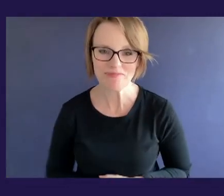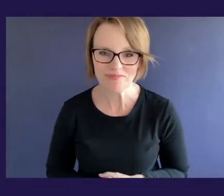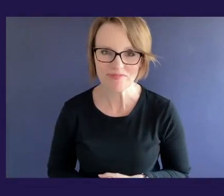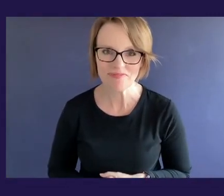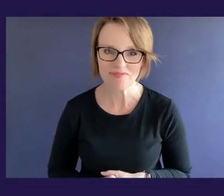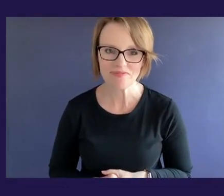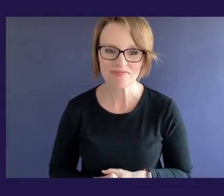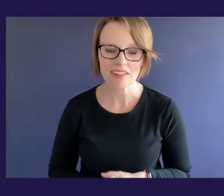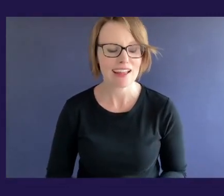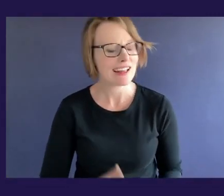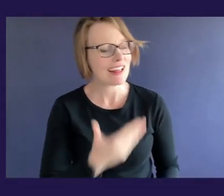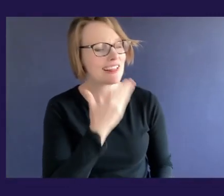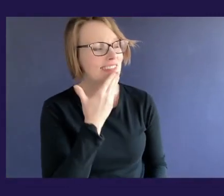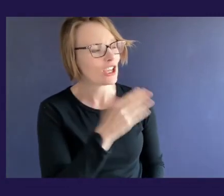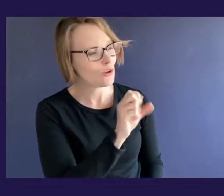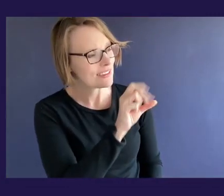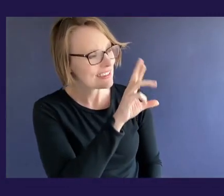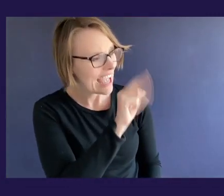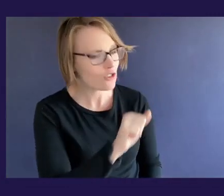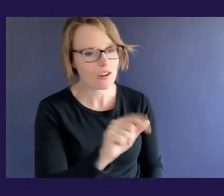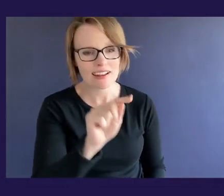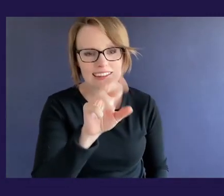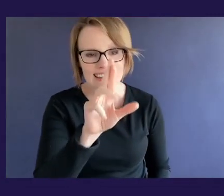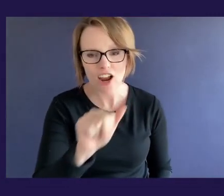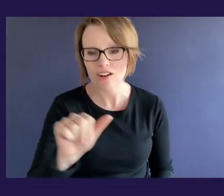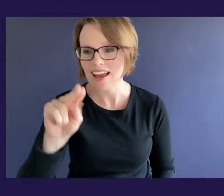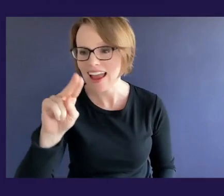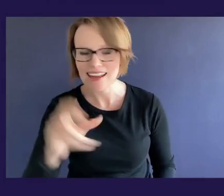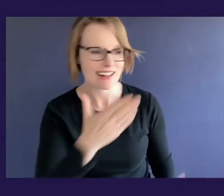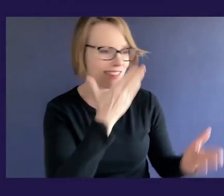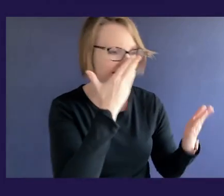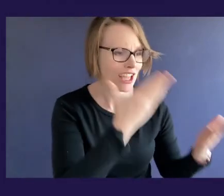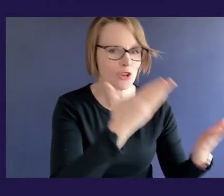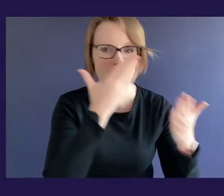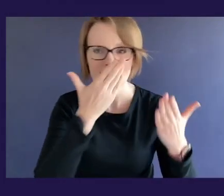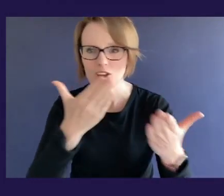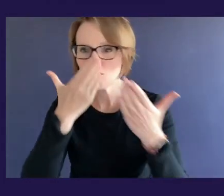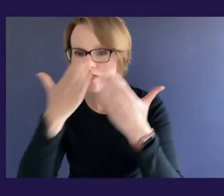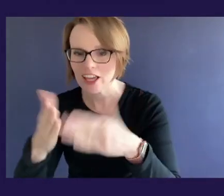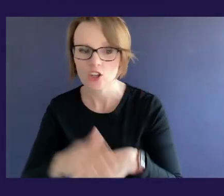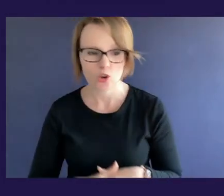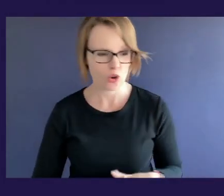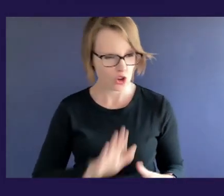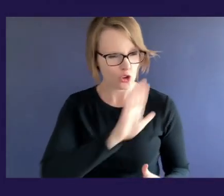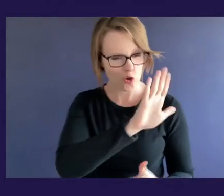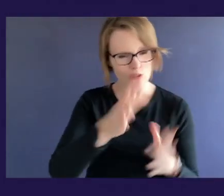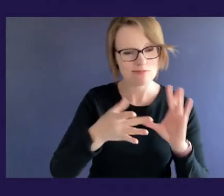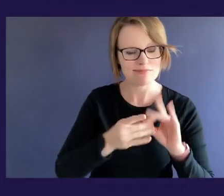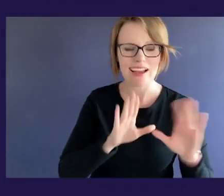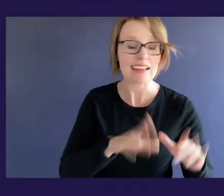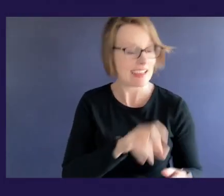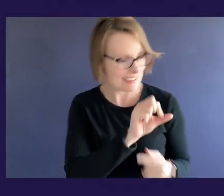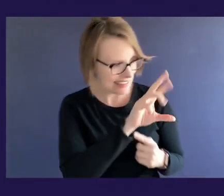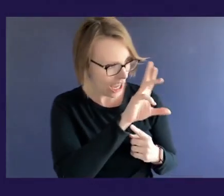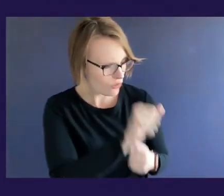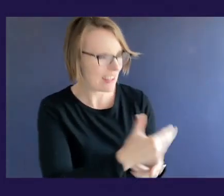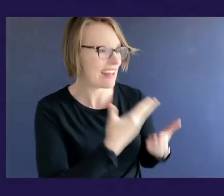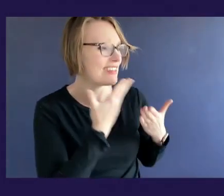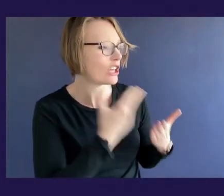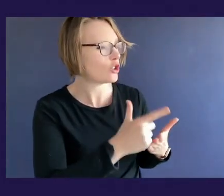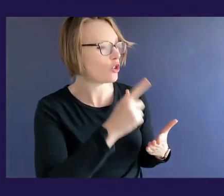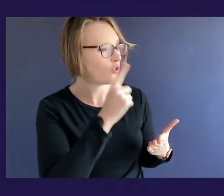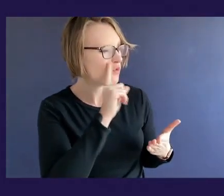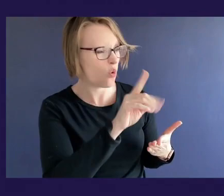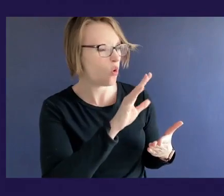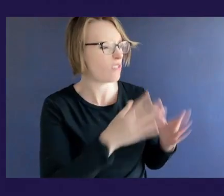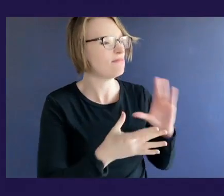Thank you so much, Sandra, Tara, and Annie. Those are excellent. And first, Sandra, thank you for chairing that committee